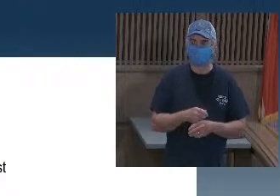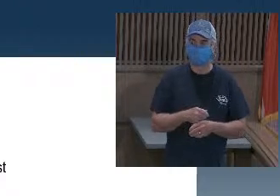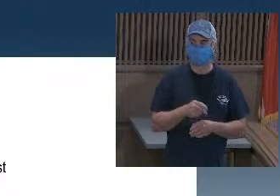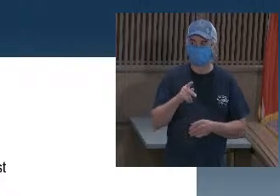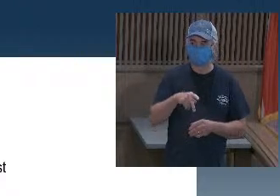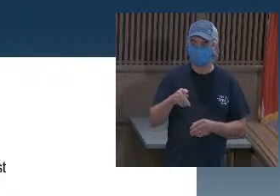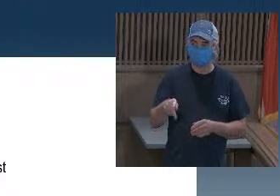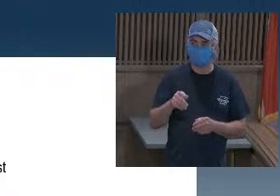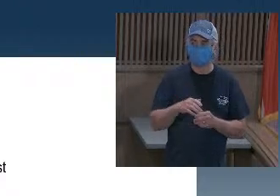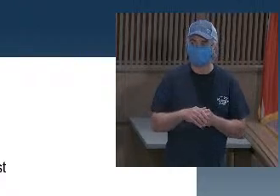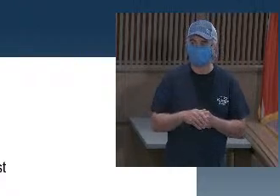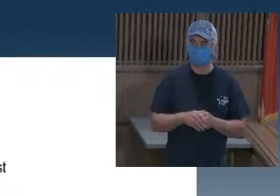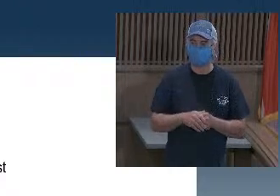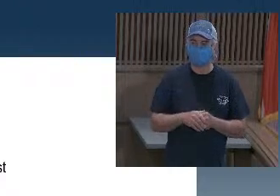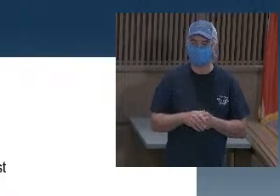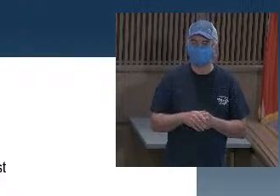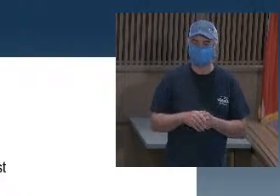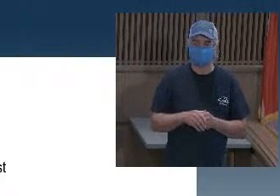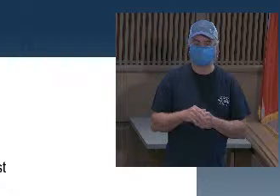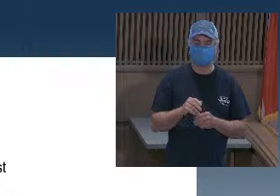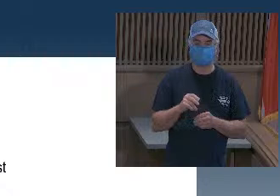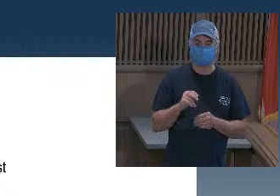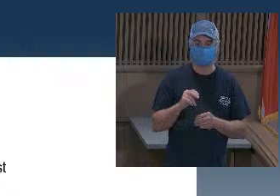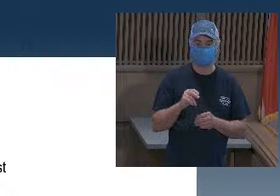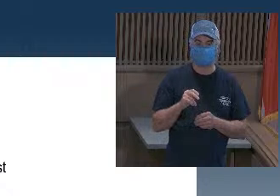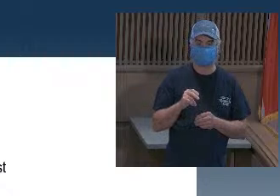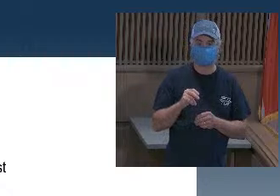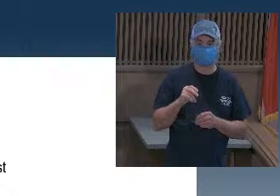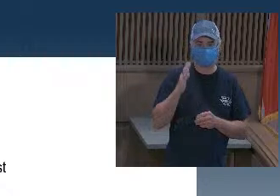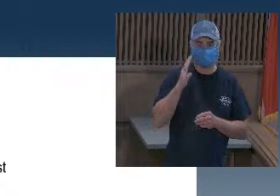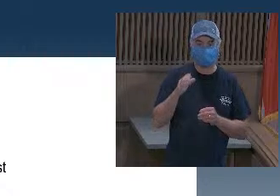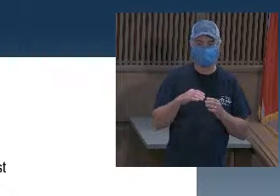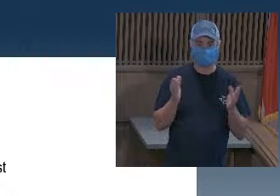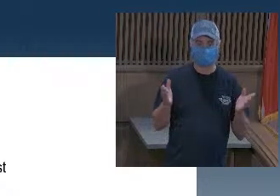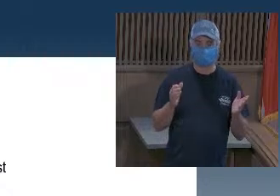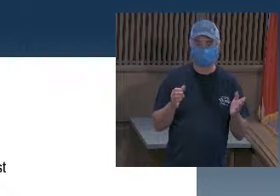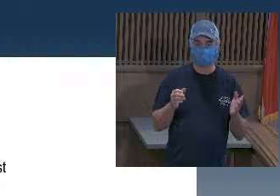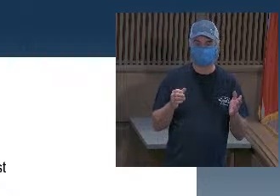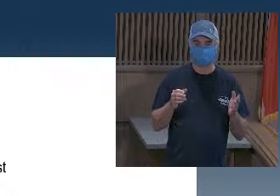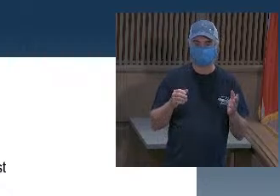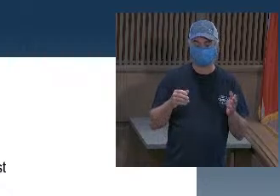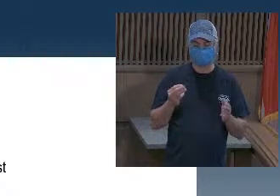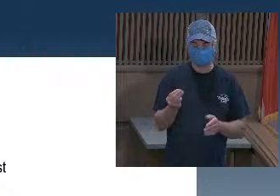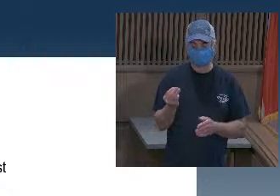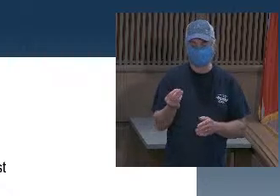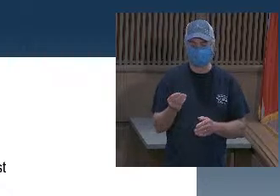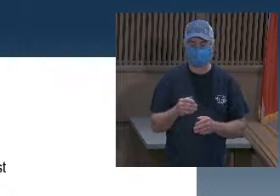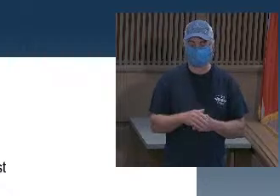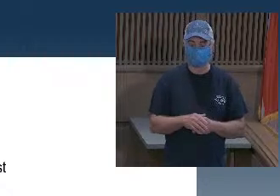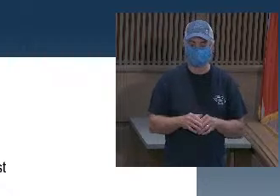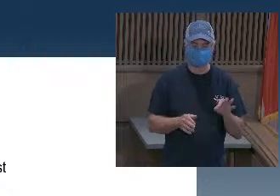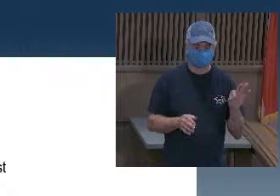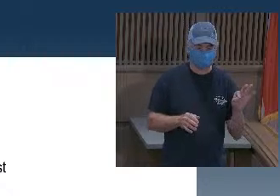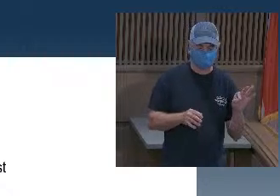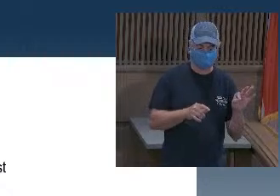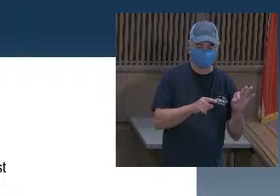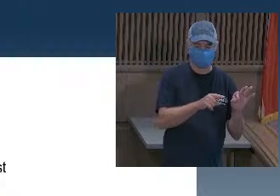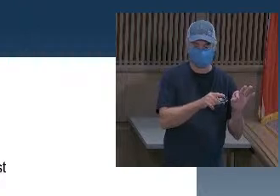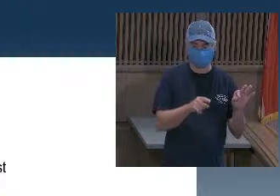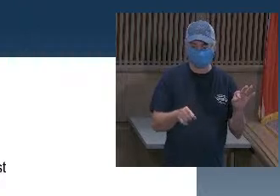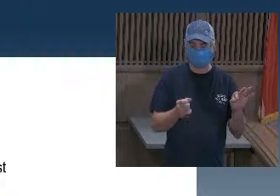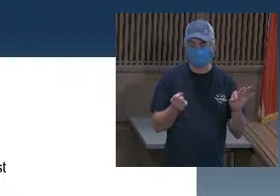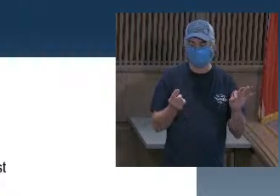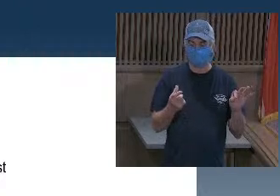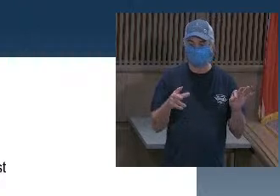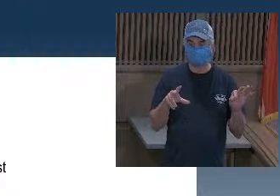on Palmyra Road Labor Day morning, this coming Monday, between the hours of 9 and